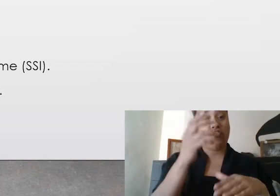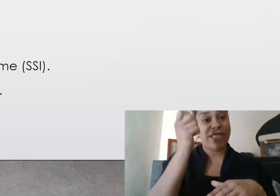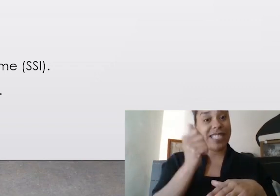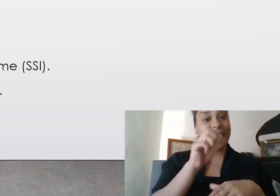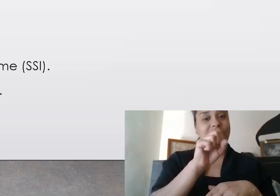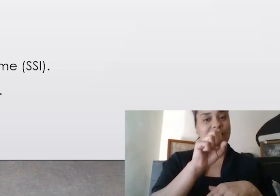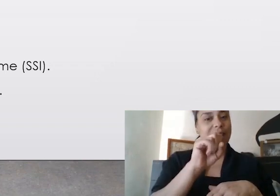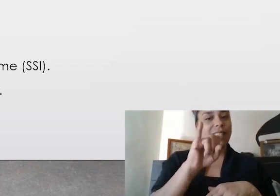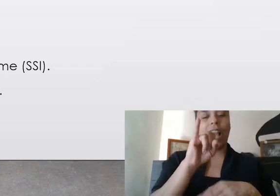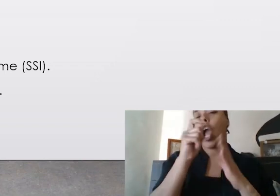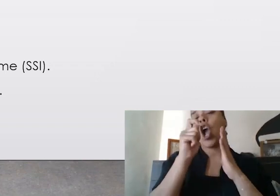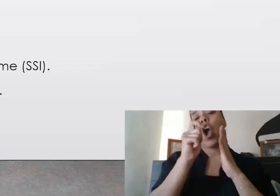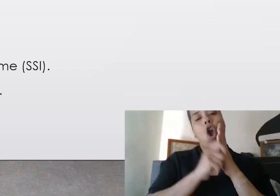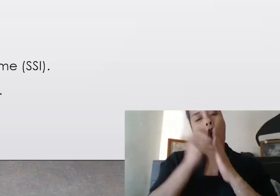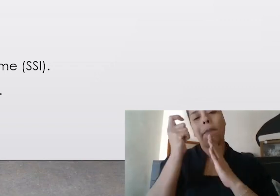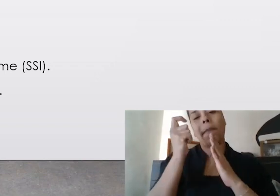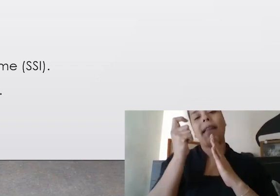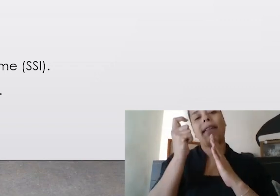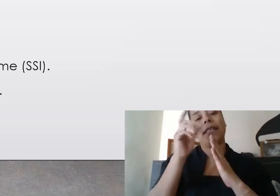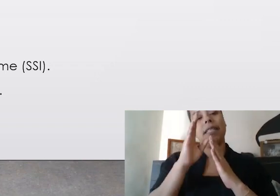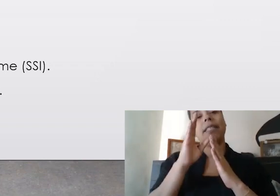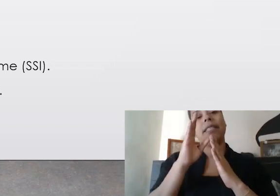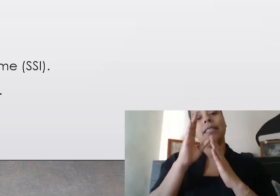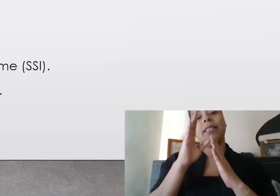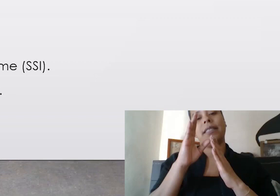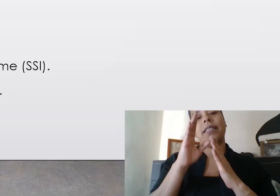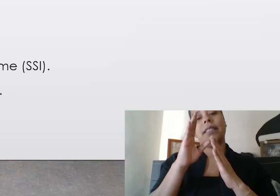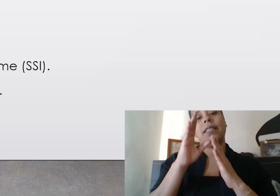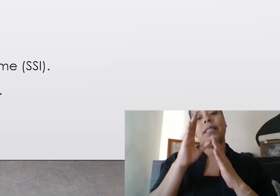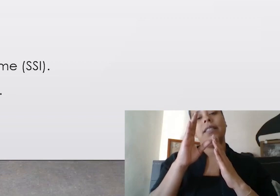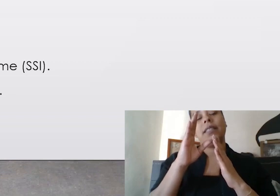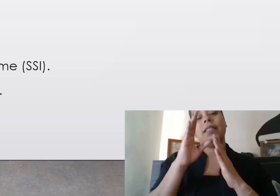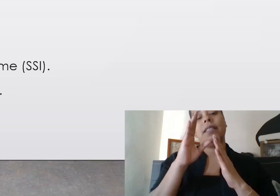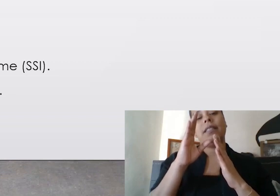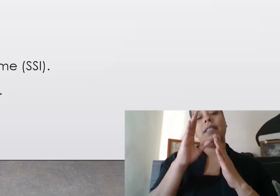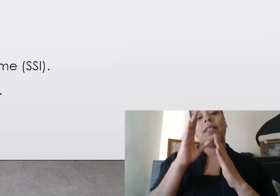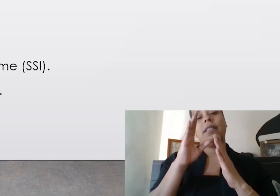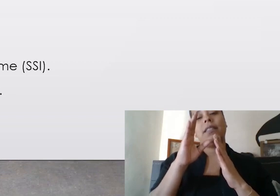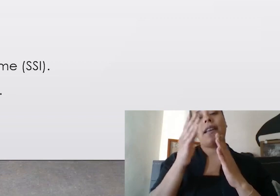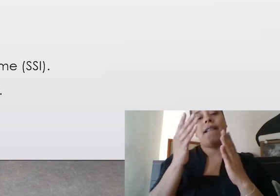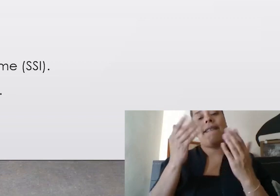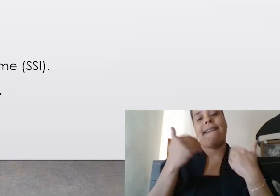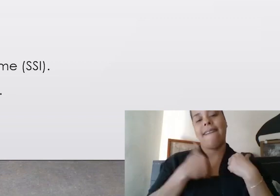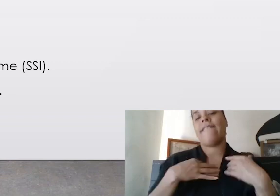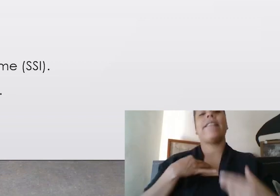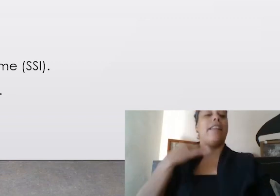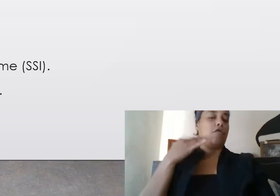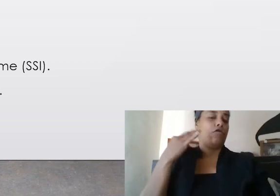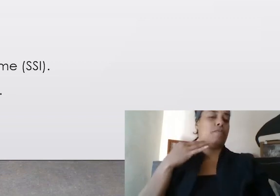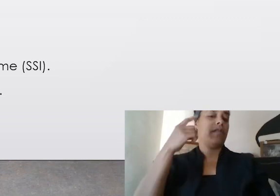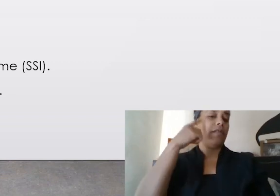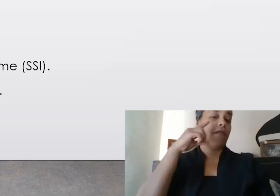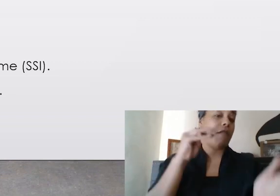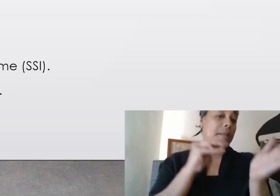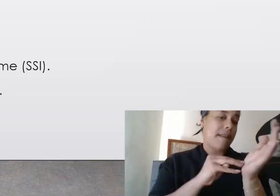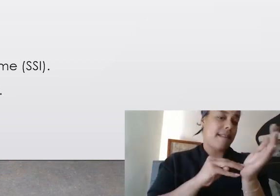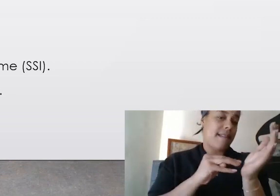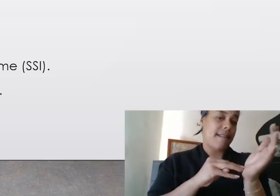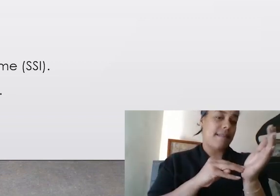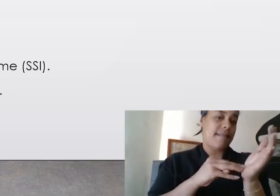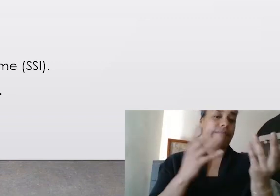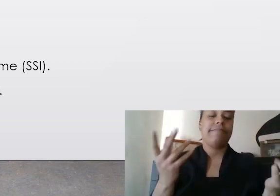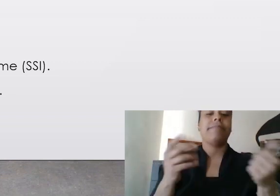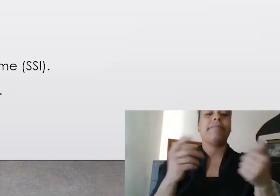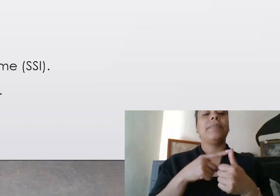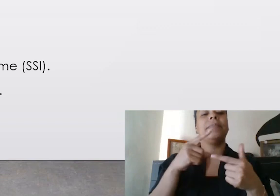you automatically meet the financial and resource requirement for Medicaid. So you get Medicaid